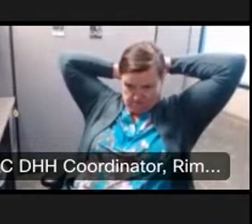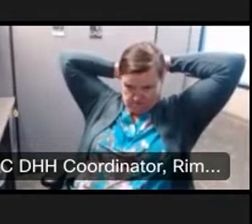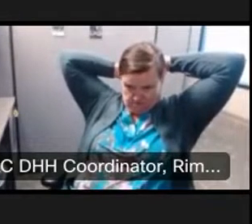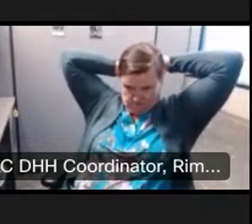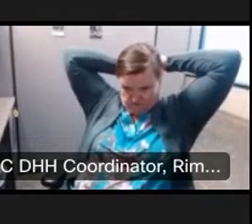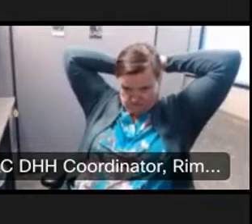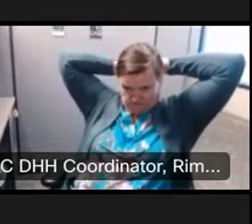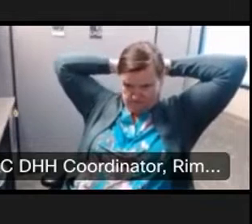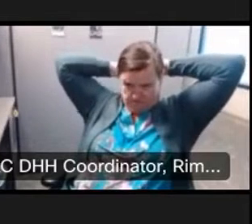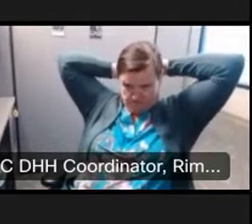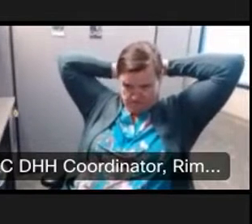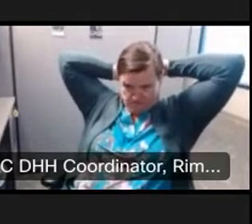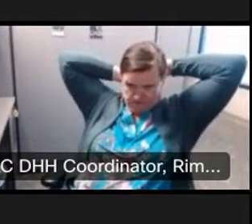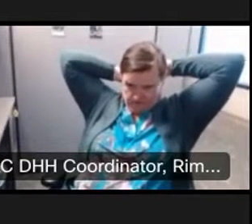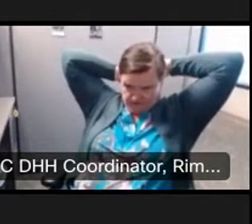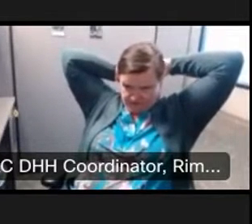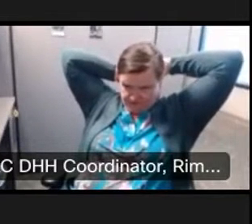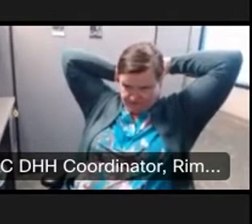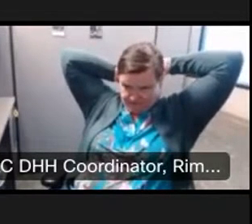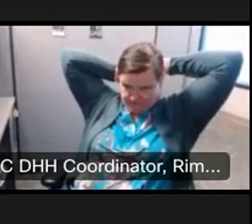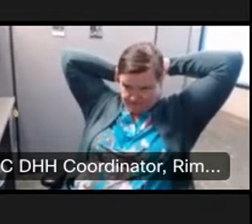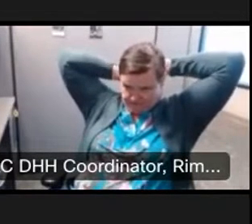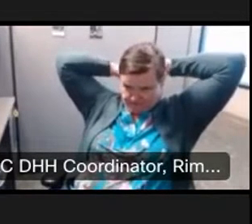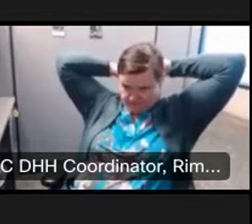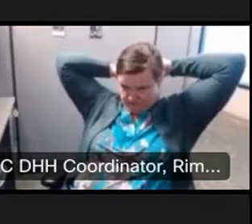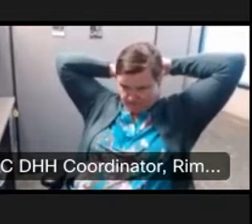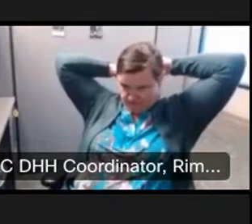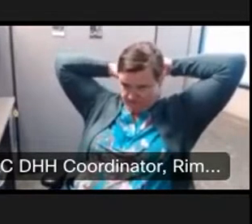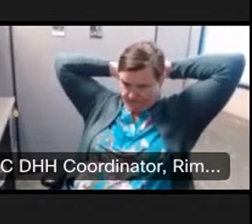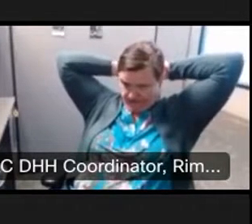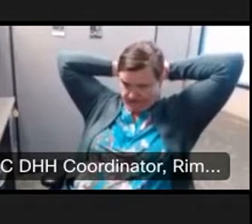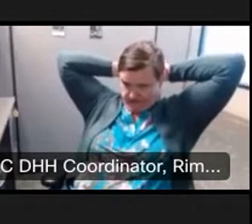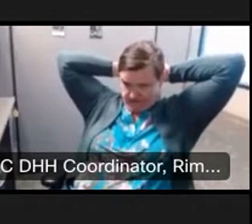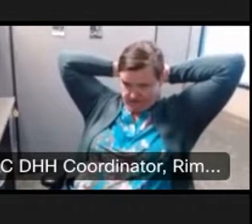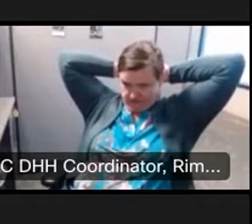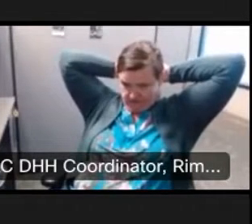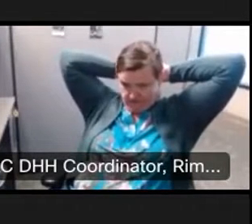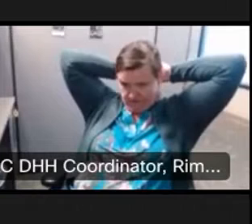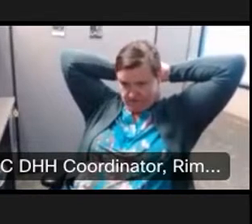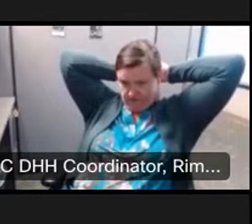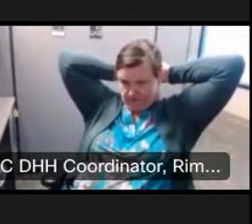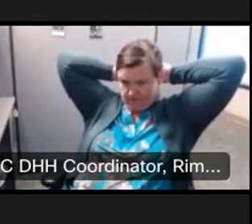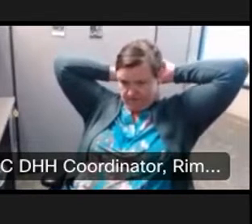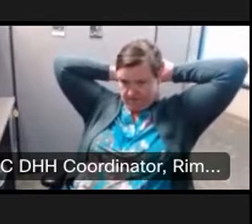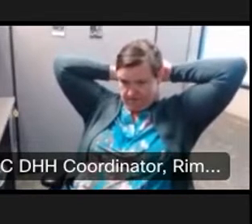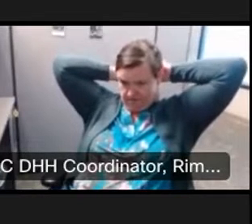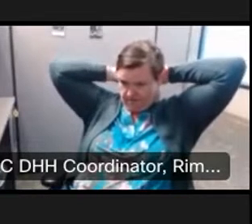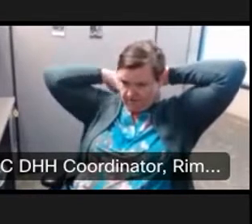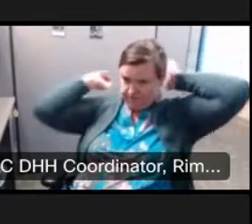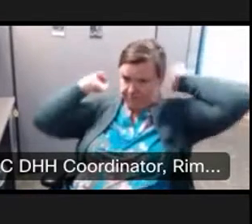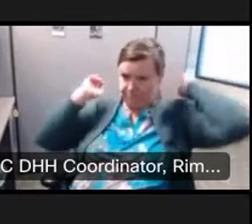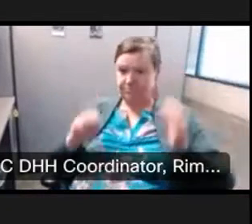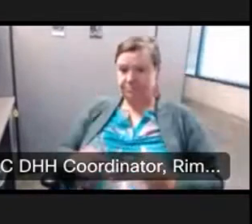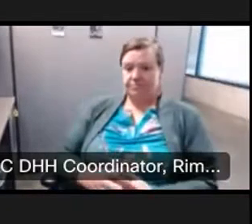clients every single day? Are you planning on what's the plan that you would like to see? We need you talking with your